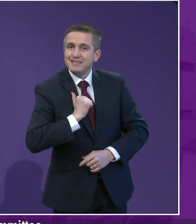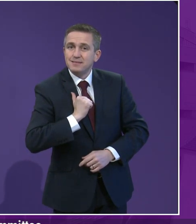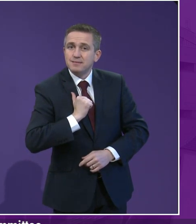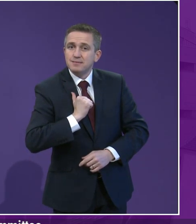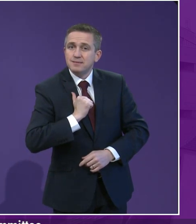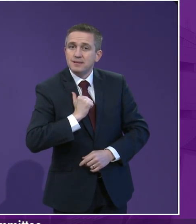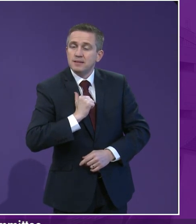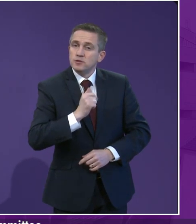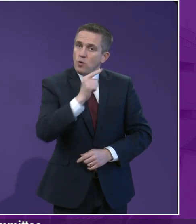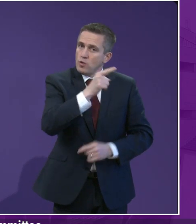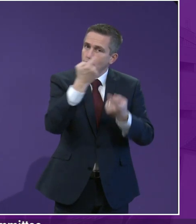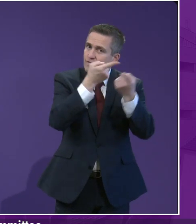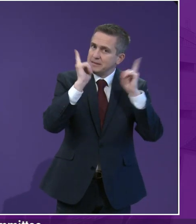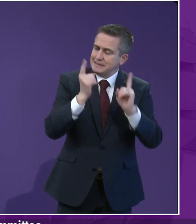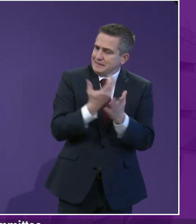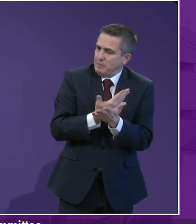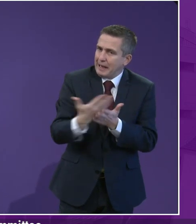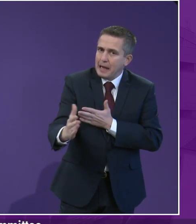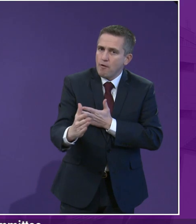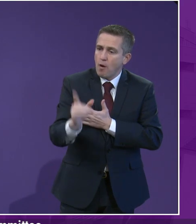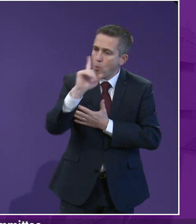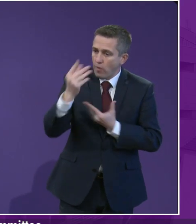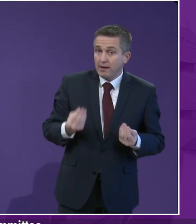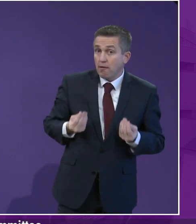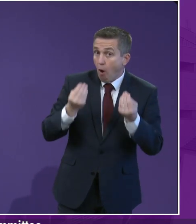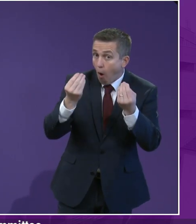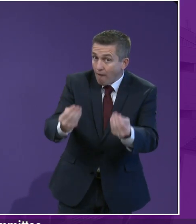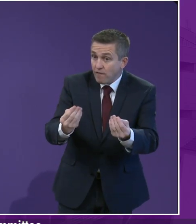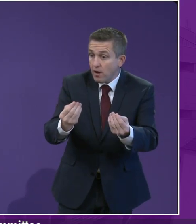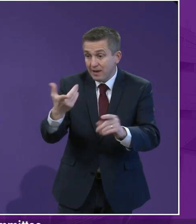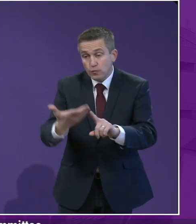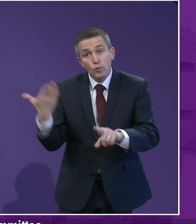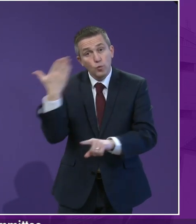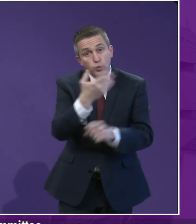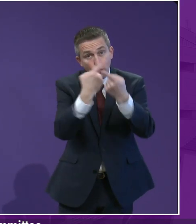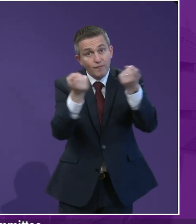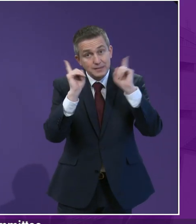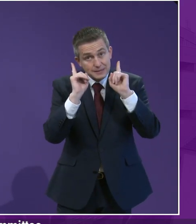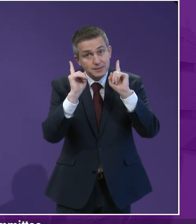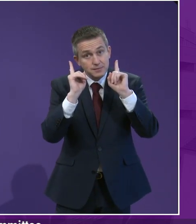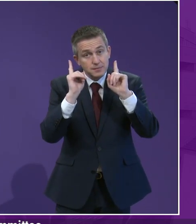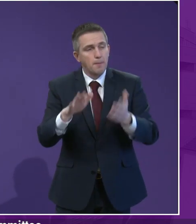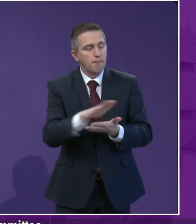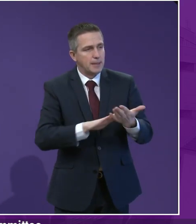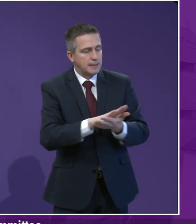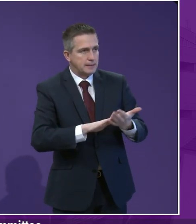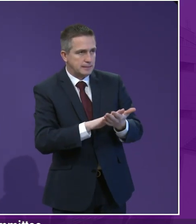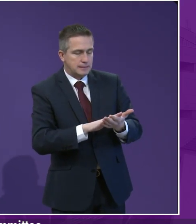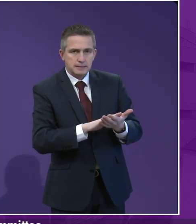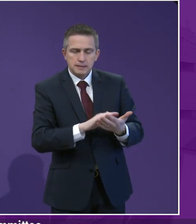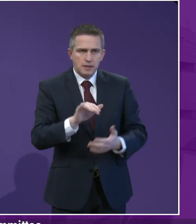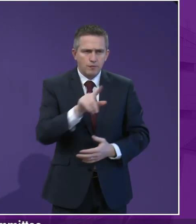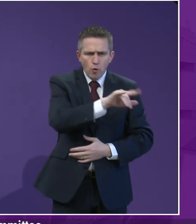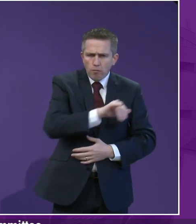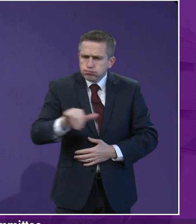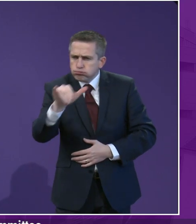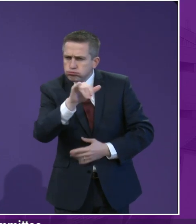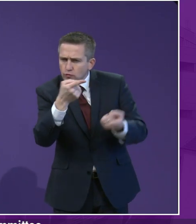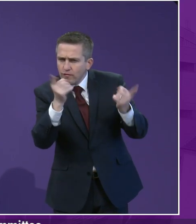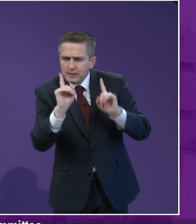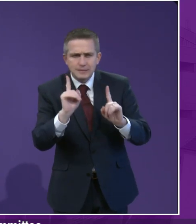contextual information to be provided. I also think one of the biggest anxieties we hear about from applicants is just not knowing what to expect.